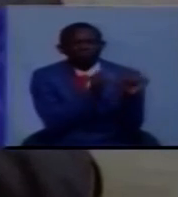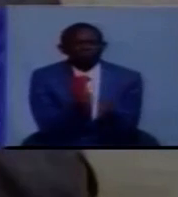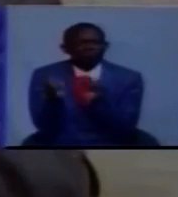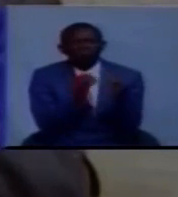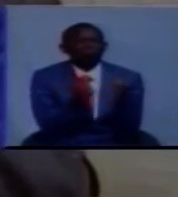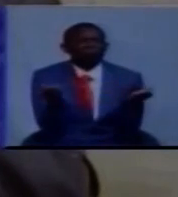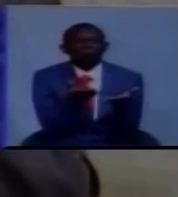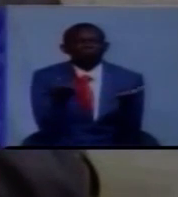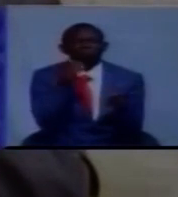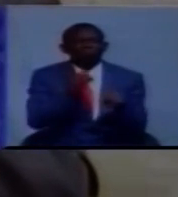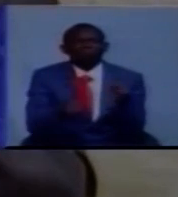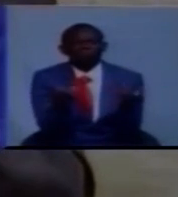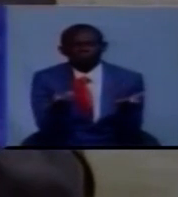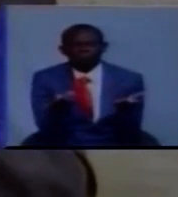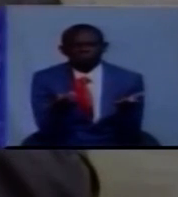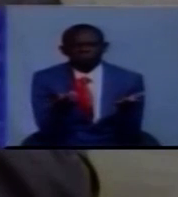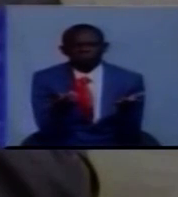Well, if you